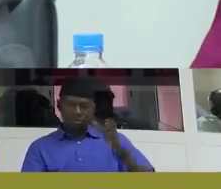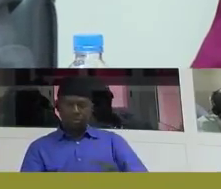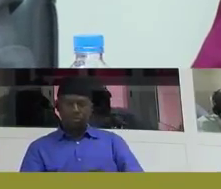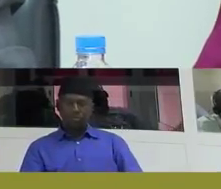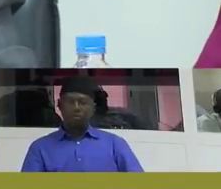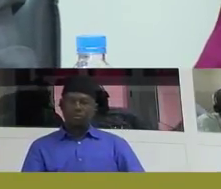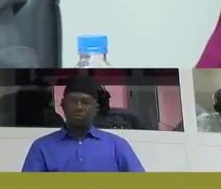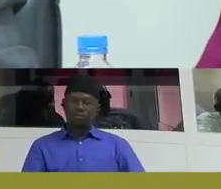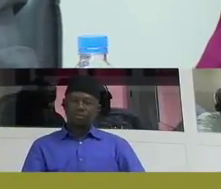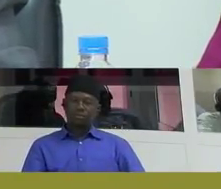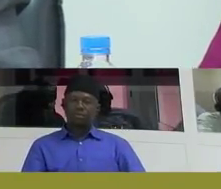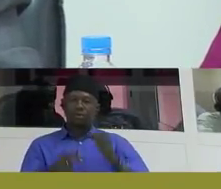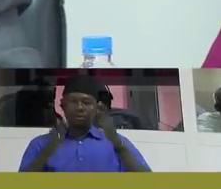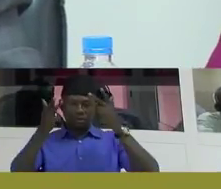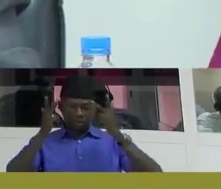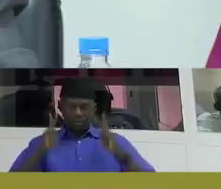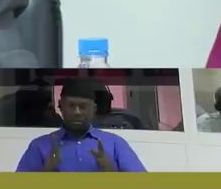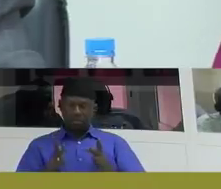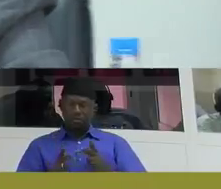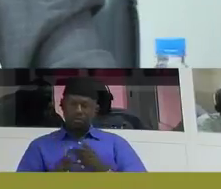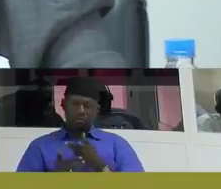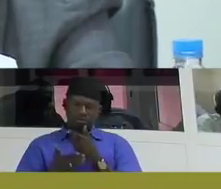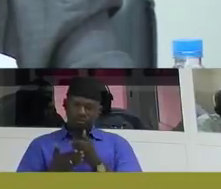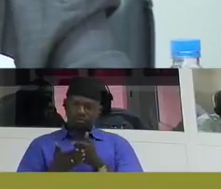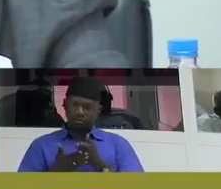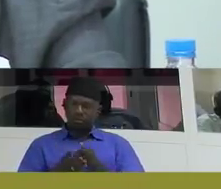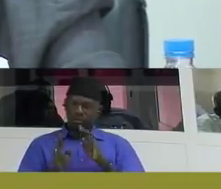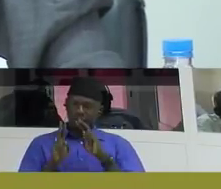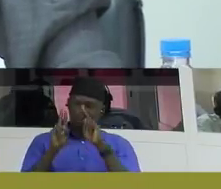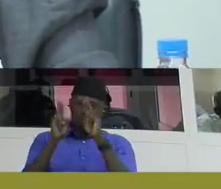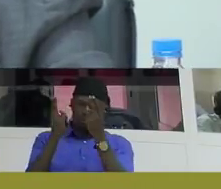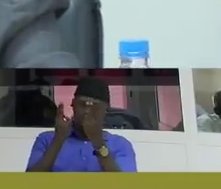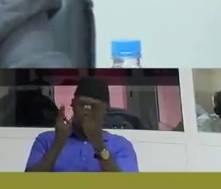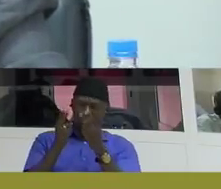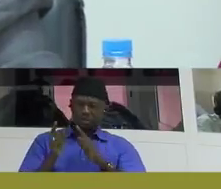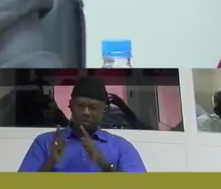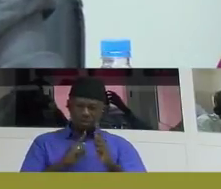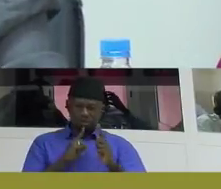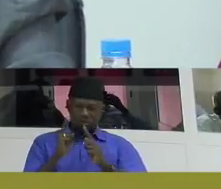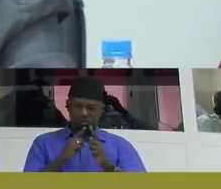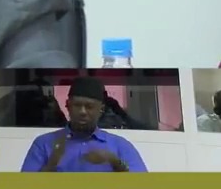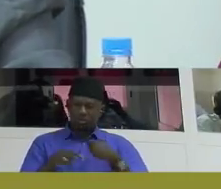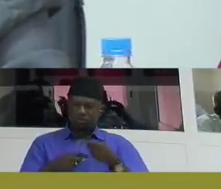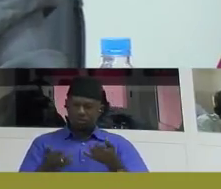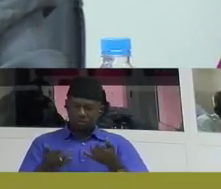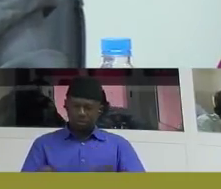the topic that is to be discussed from now on,